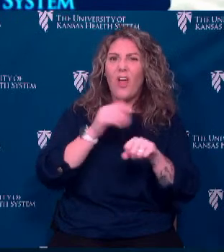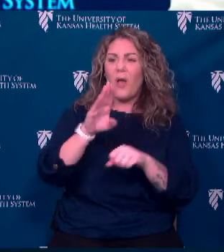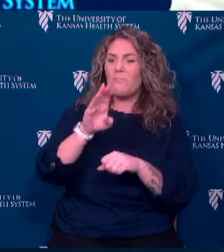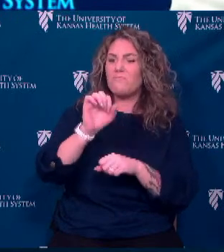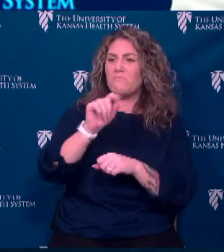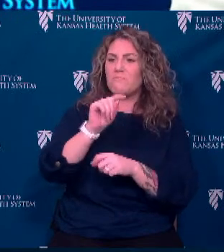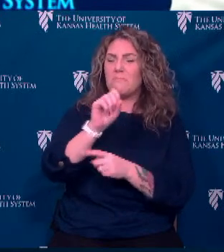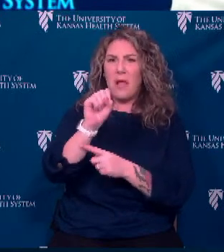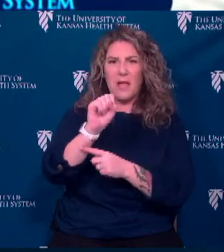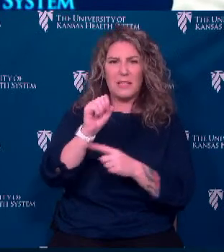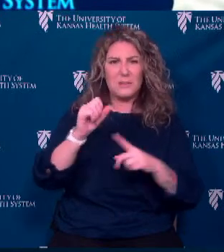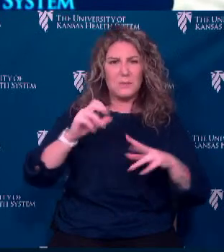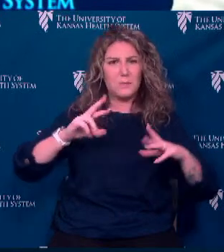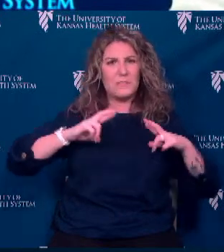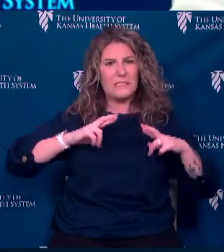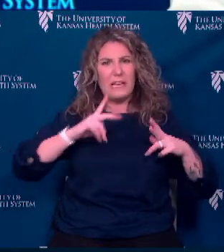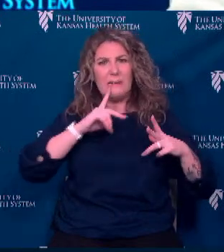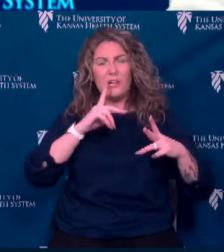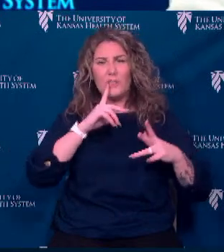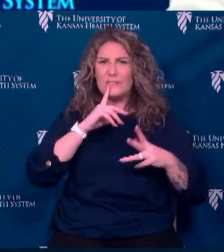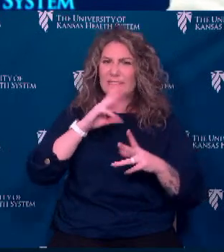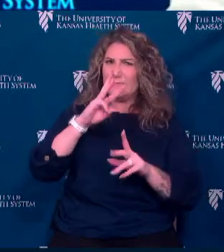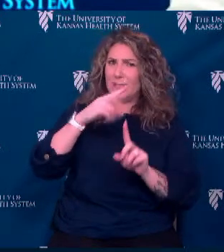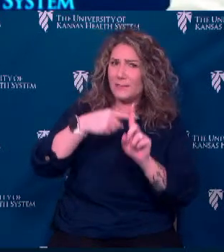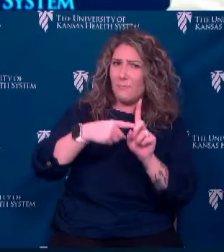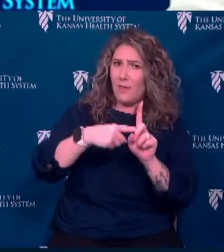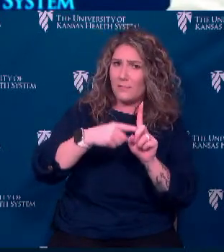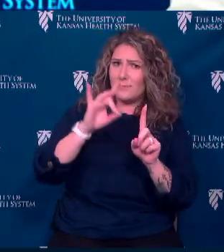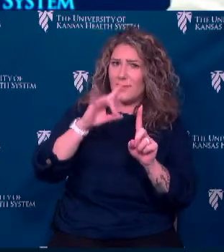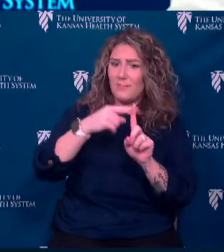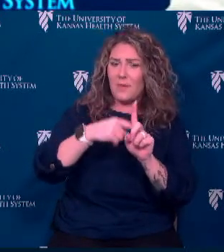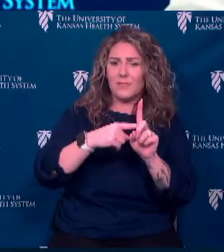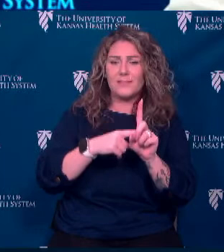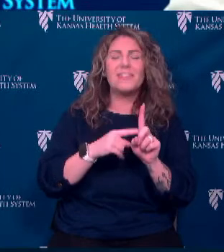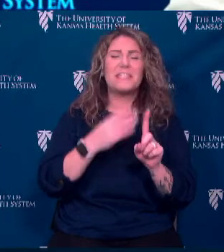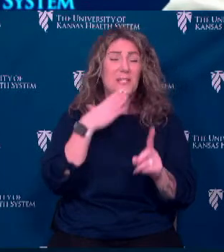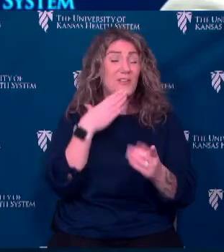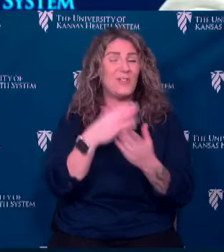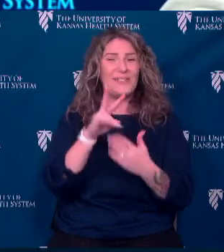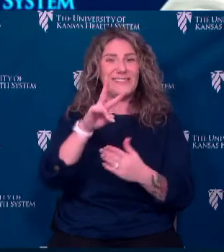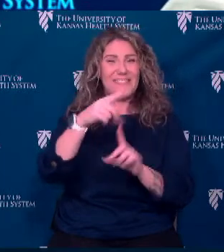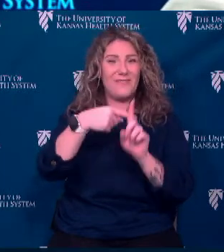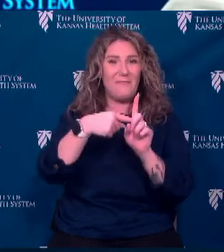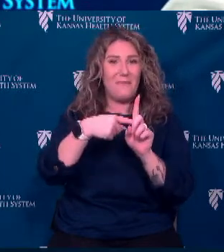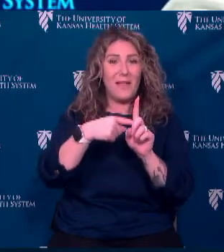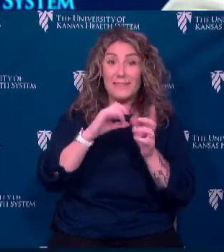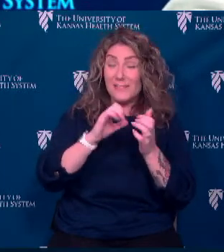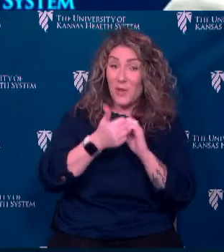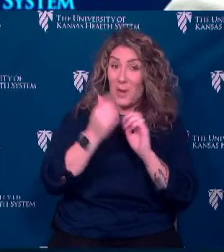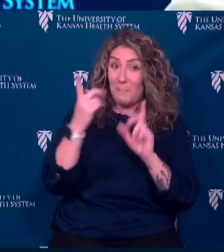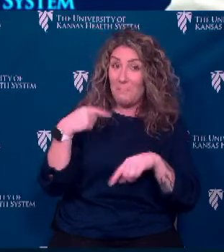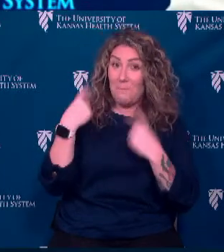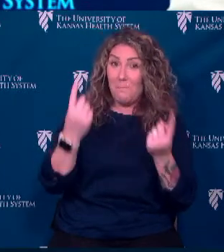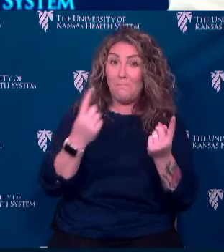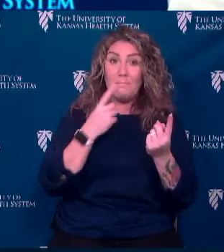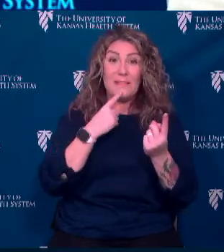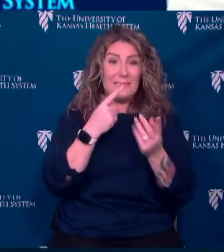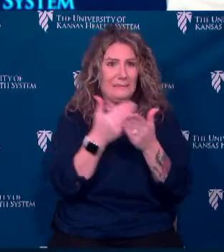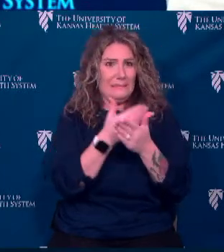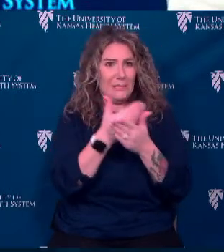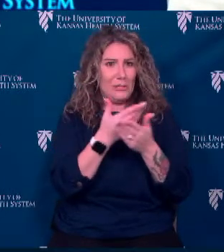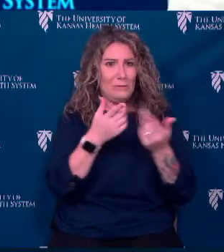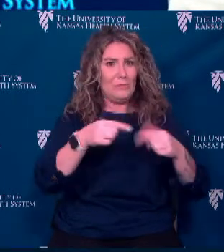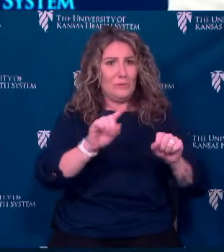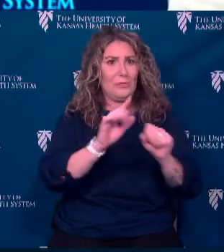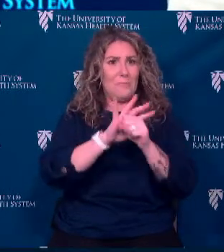Has it been 6 months, 8 months? How long has it been now? A good 7 months. Yeah. So how's it been? Because this is like brand new in a pandemic,